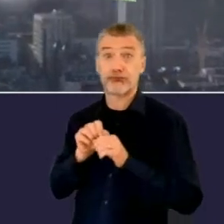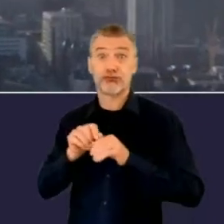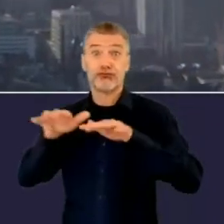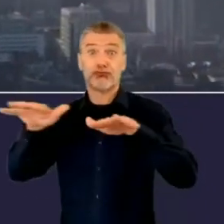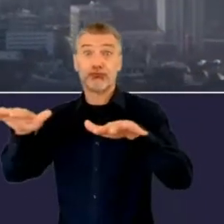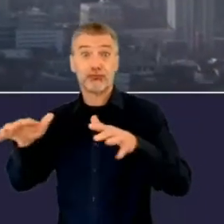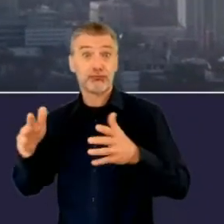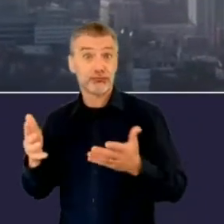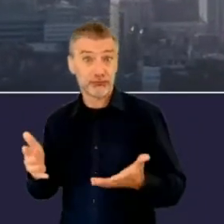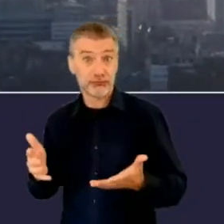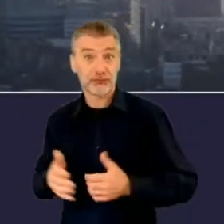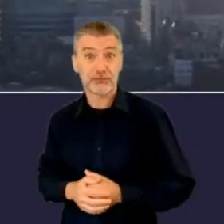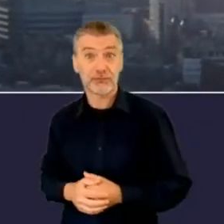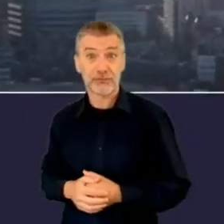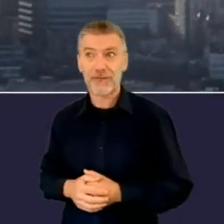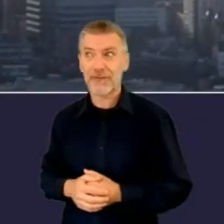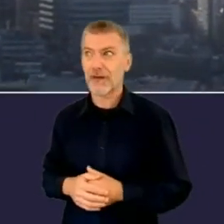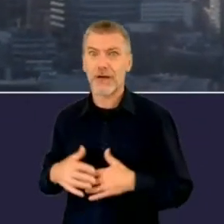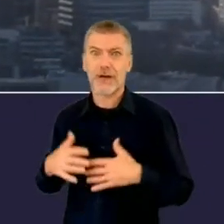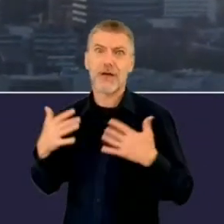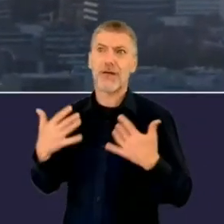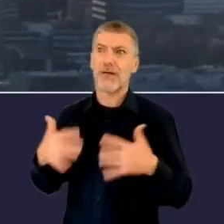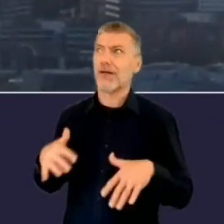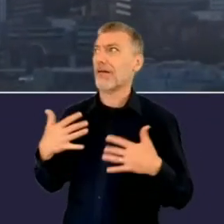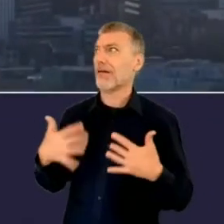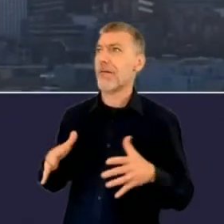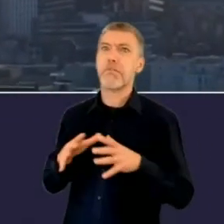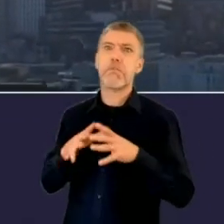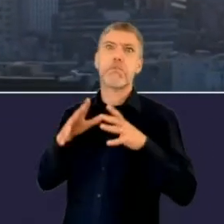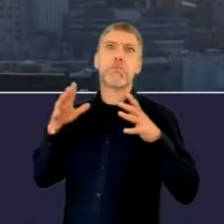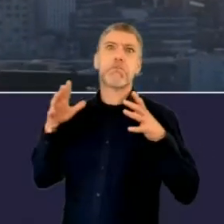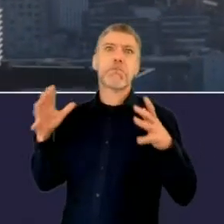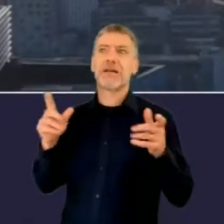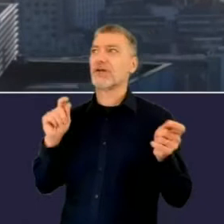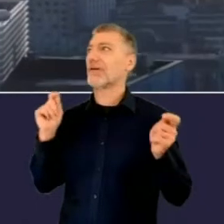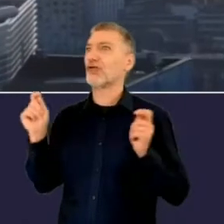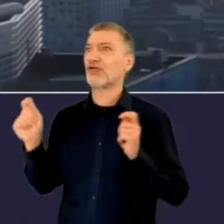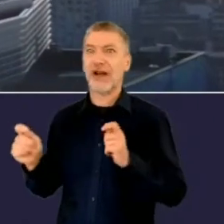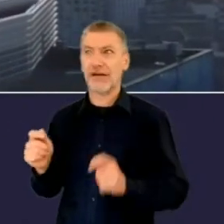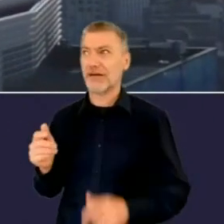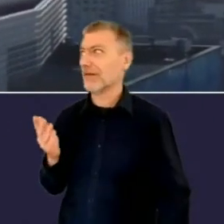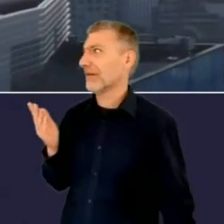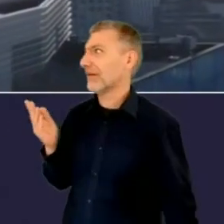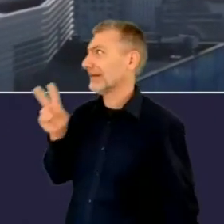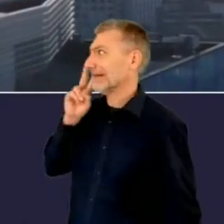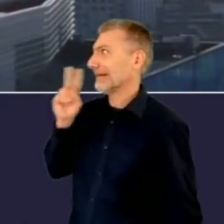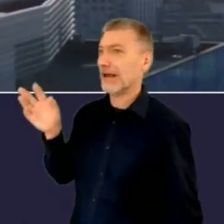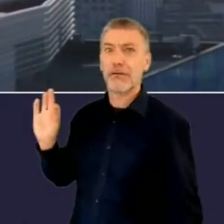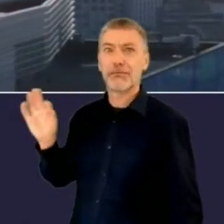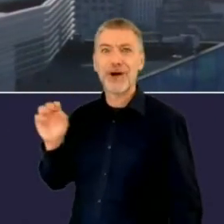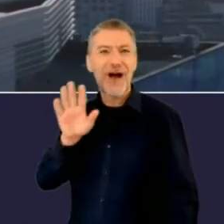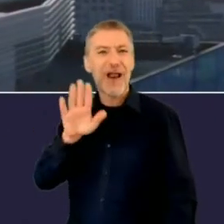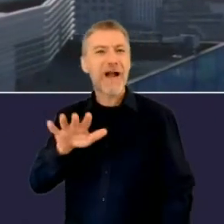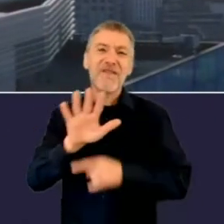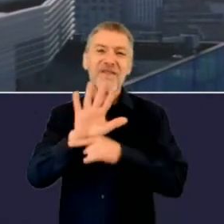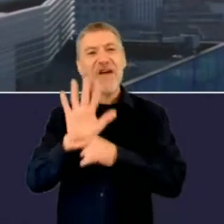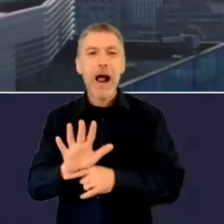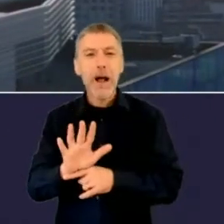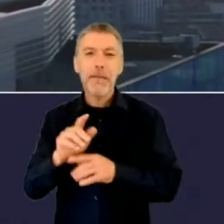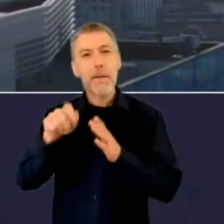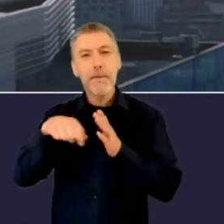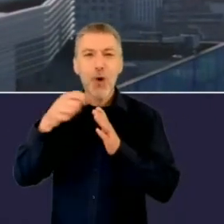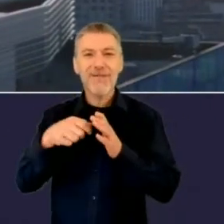It seems like a big change, right? It's we don't see these around. We see them in movies, but how close are